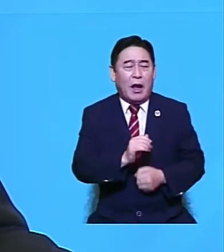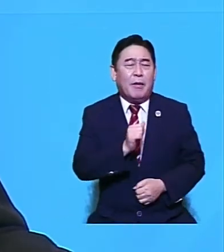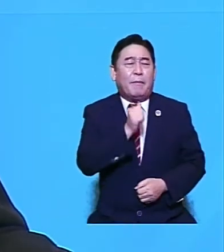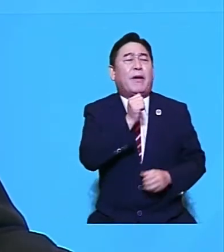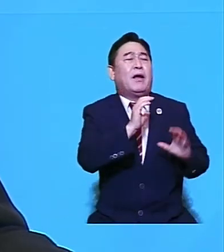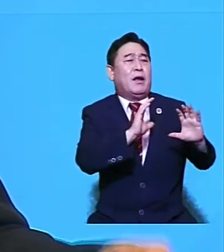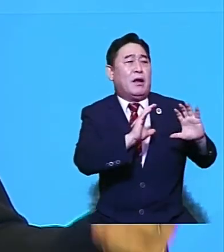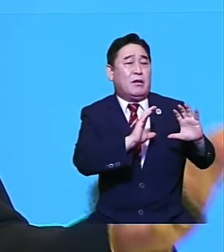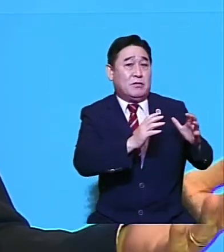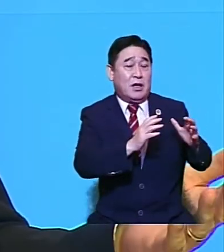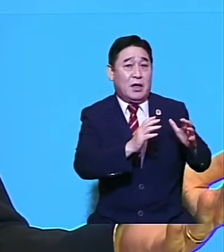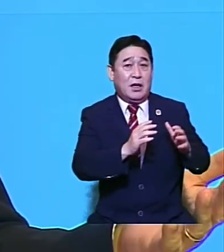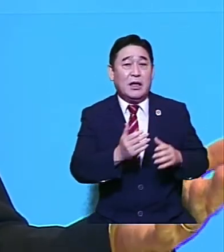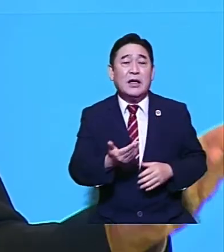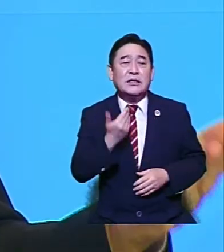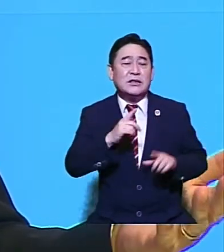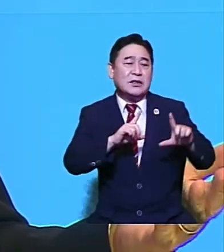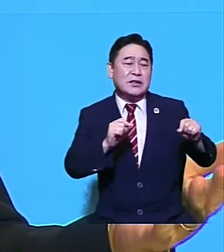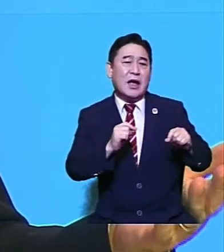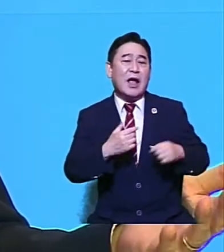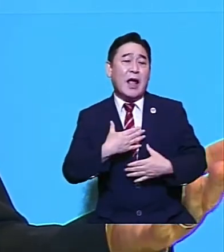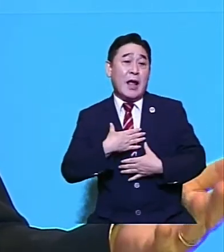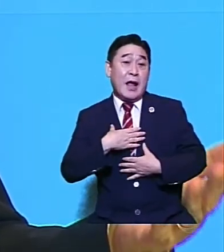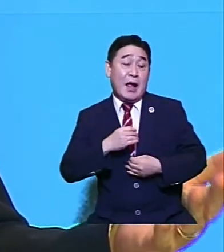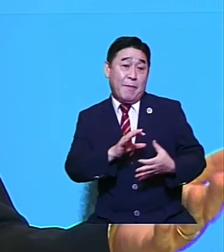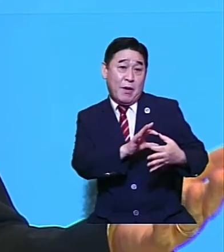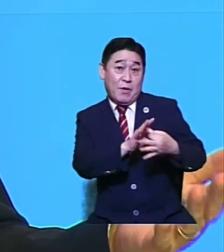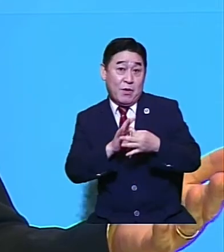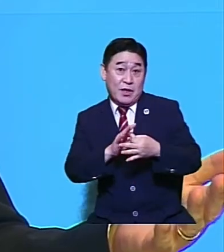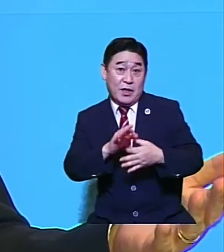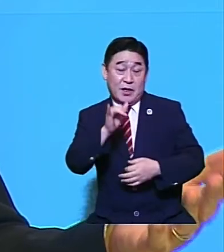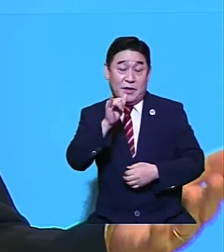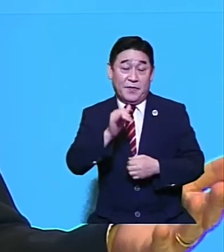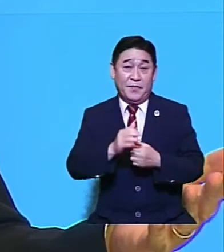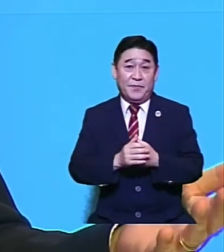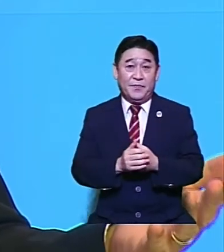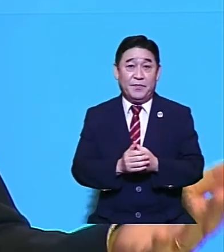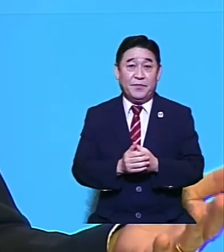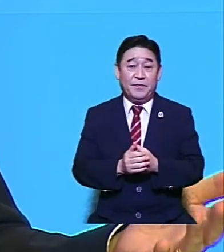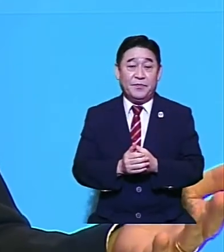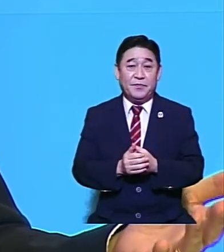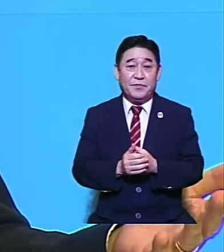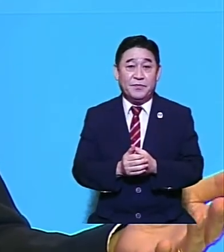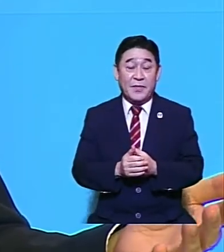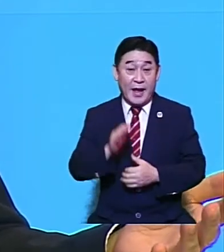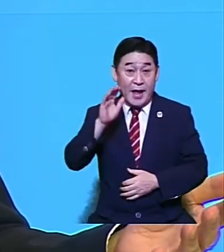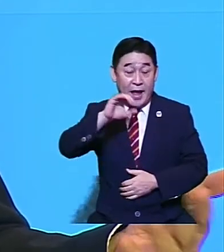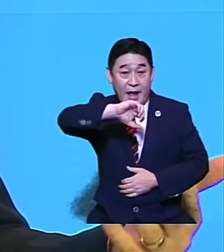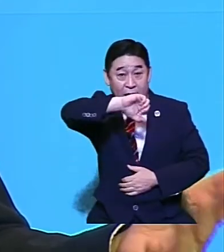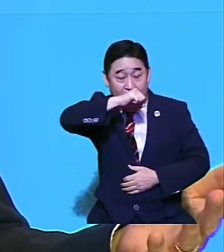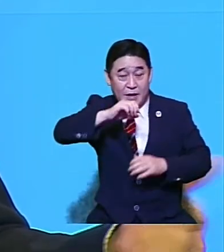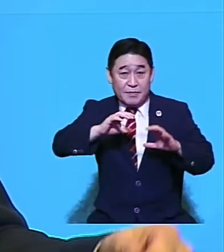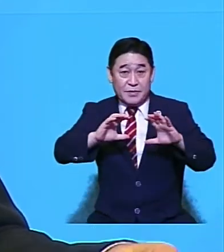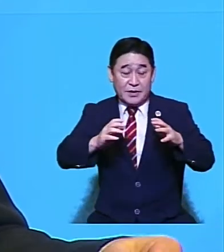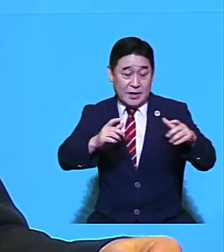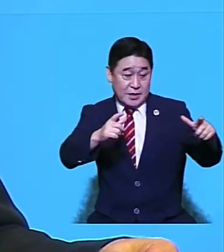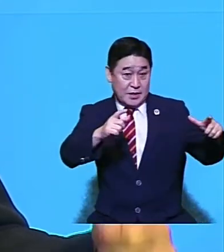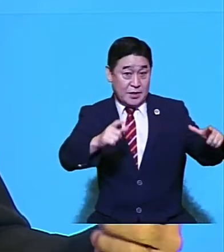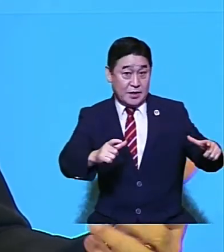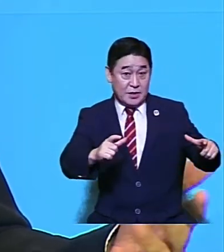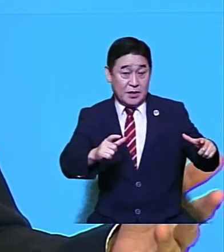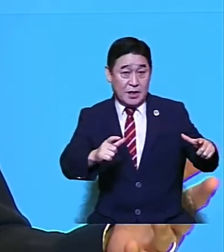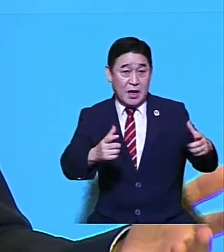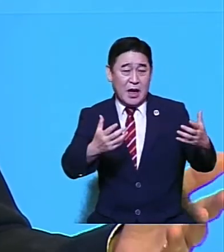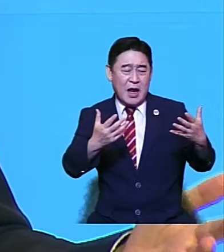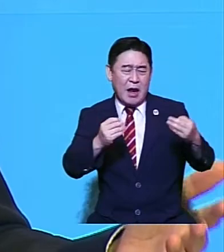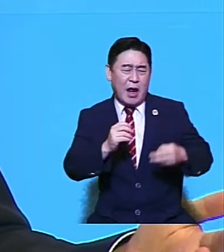livelihoods, and yes, in Africa, the large majority of poor people live still in rural areas, so their way out of poverty is going